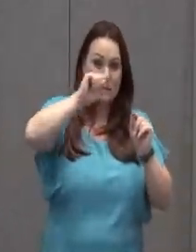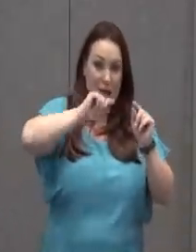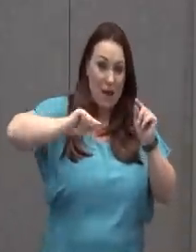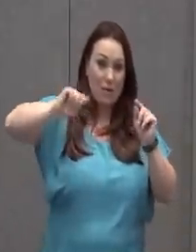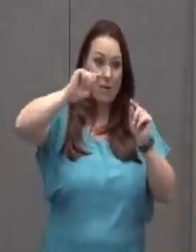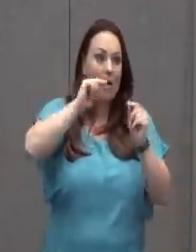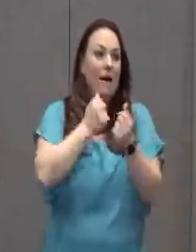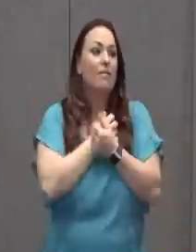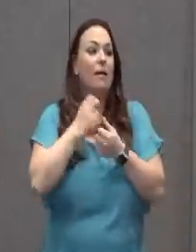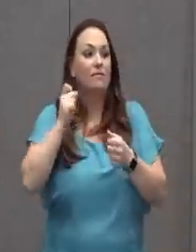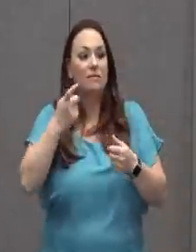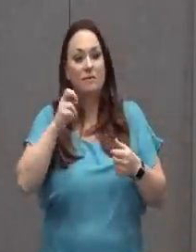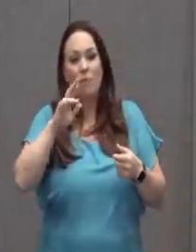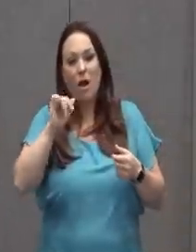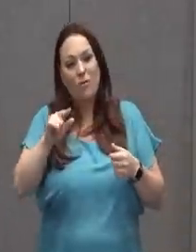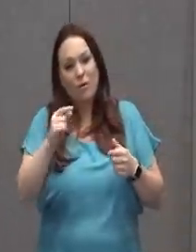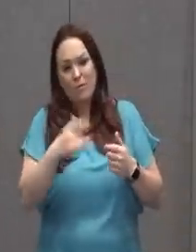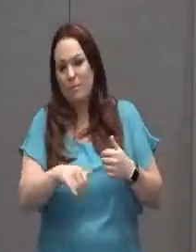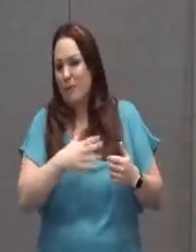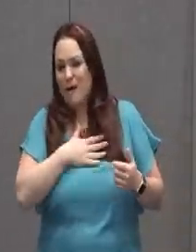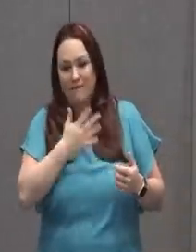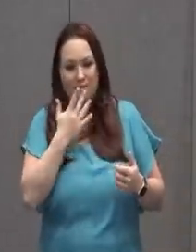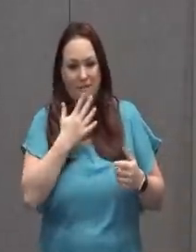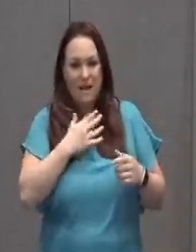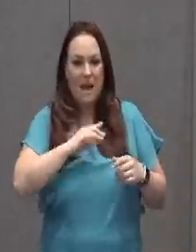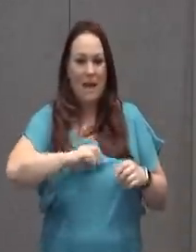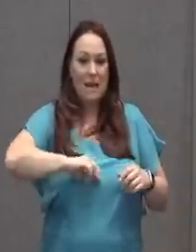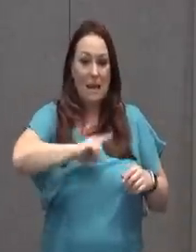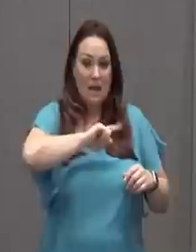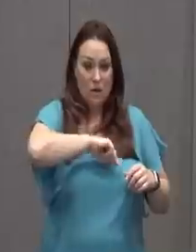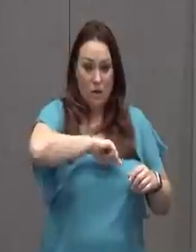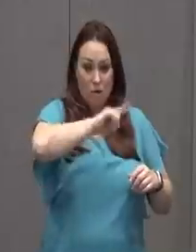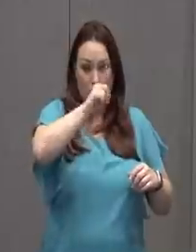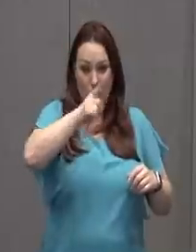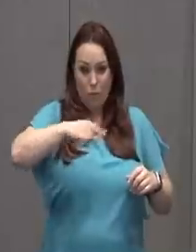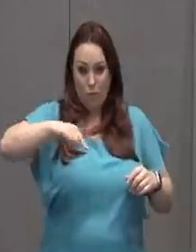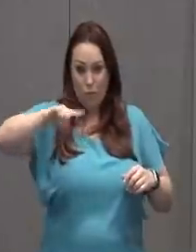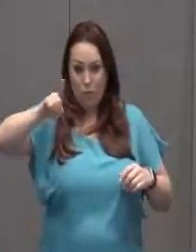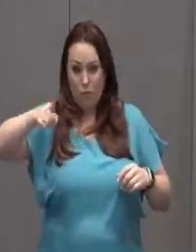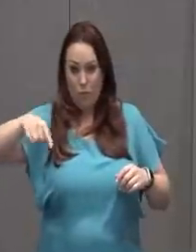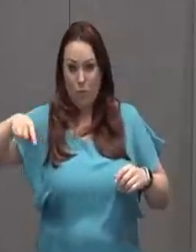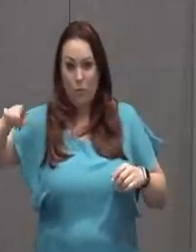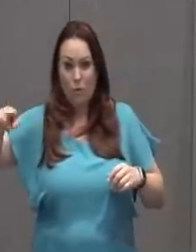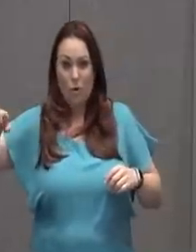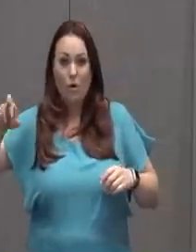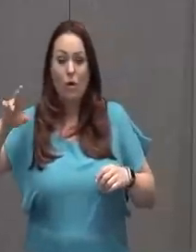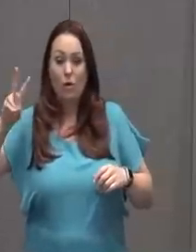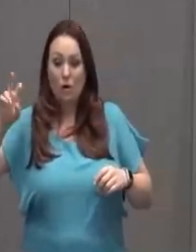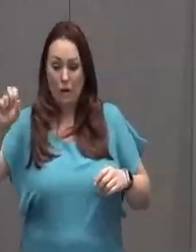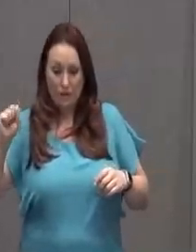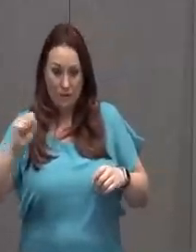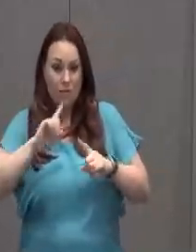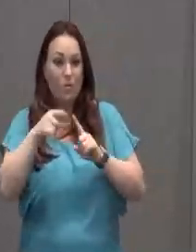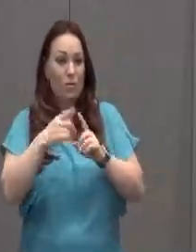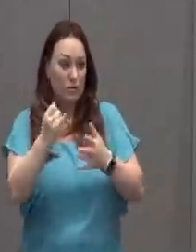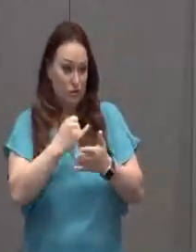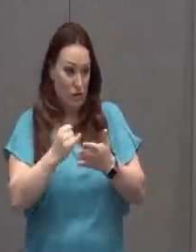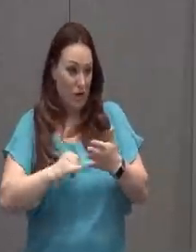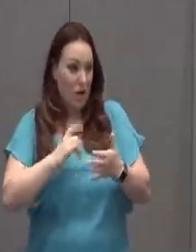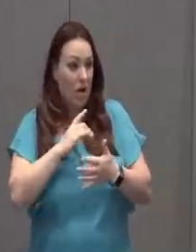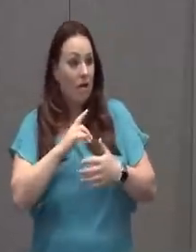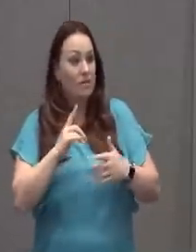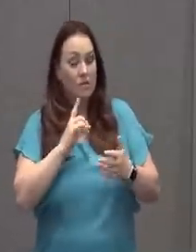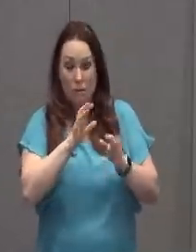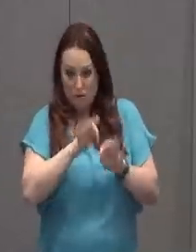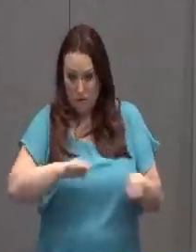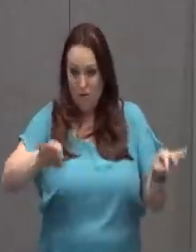love spirals. Those are my favorite. Yeah, and curves. We can't forget about curves when we're drawing our lines. Yeah. So these are all important